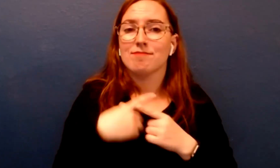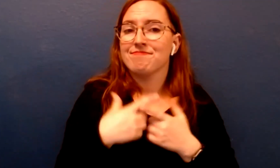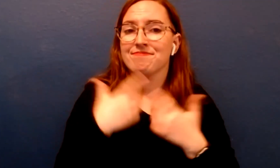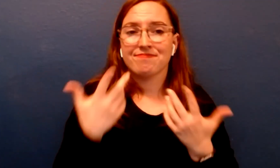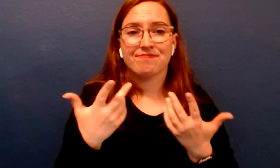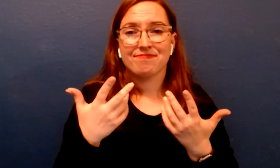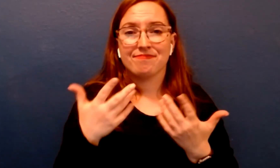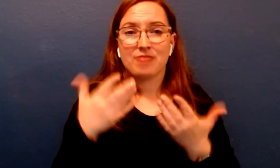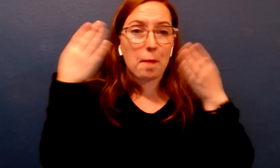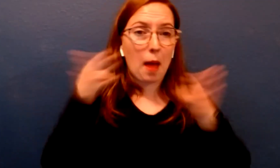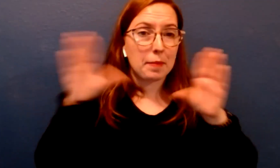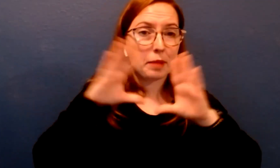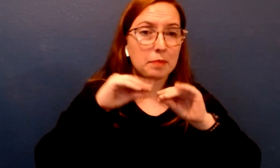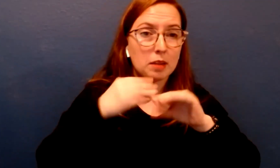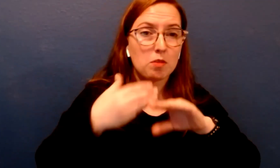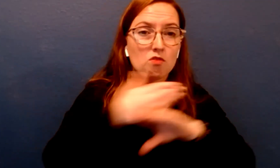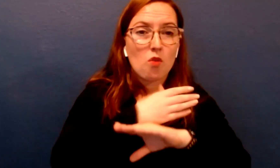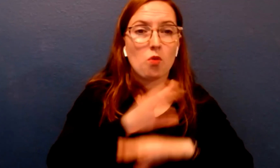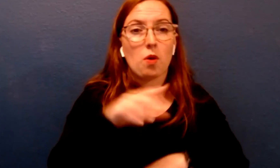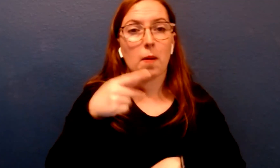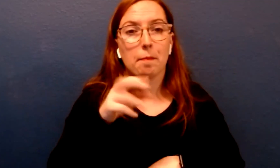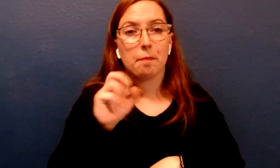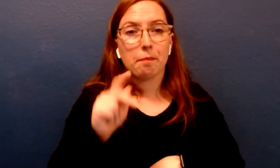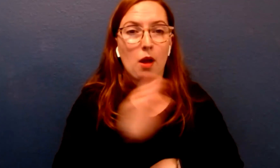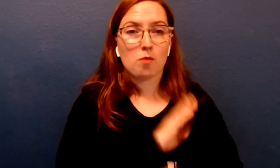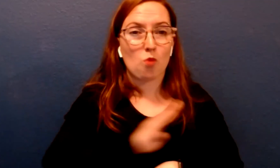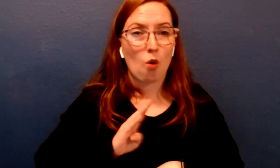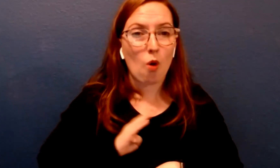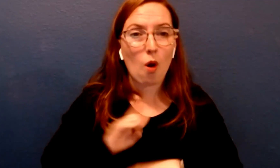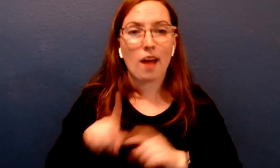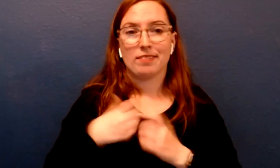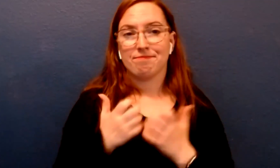public meetings before the Parks Board and to the City Council, before the City Council.